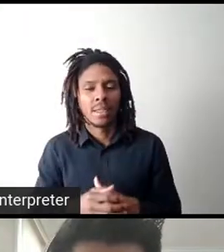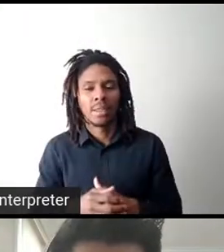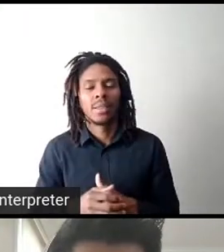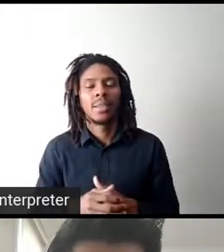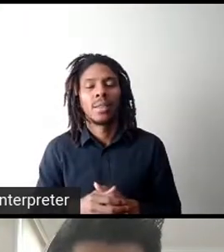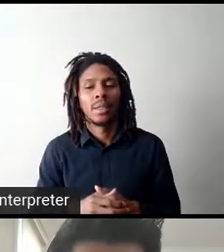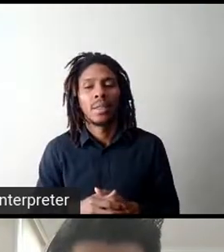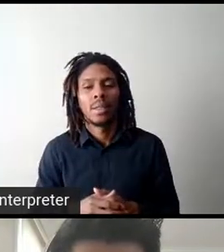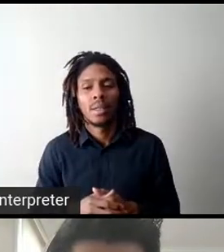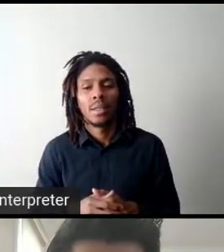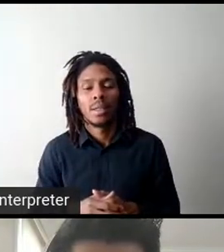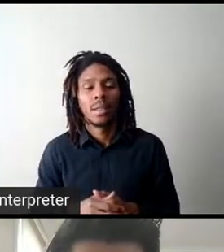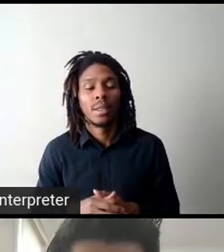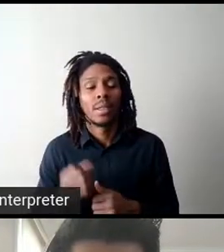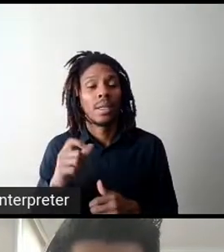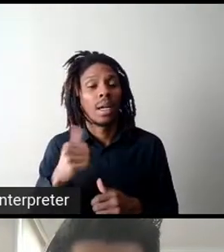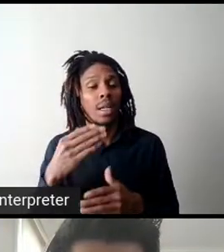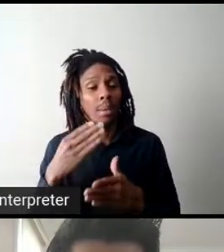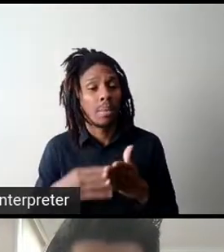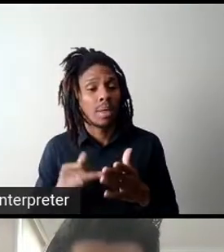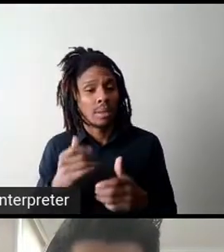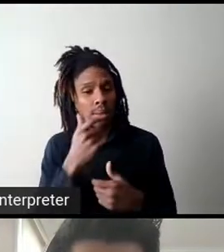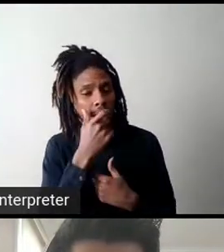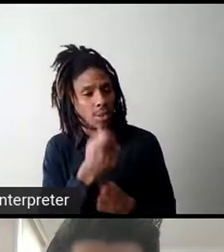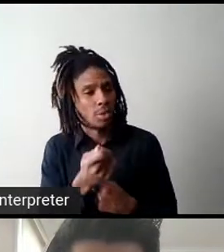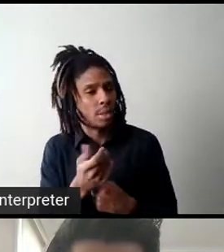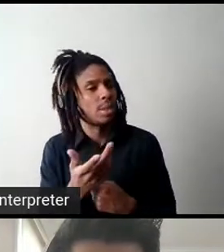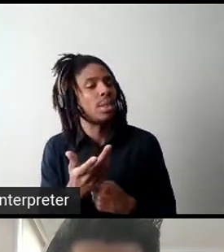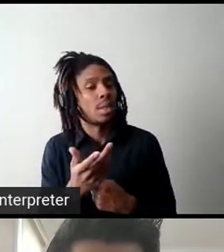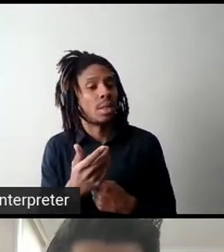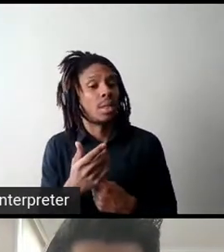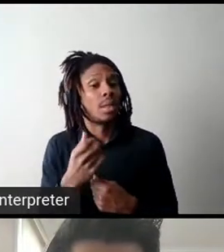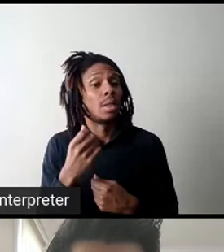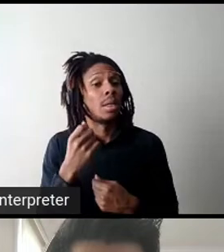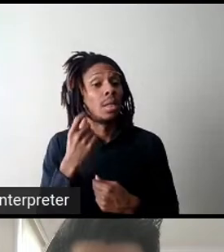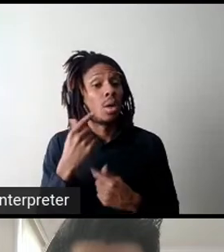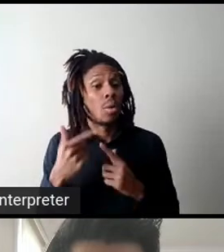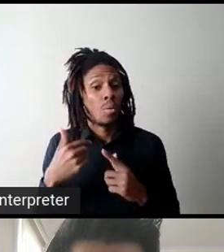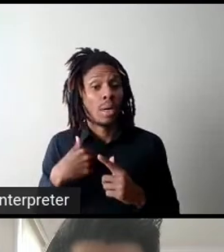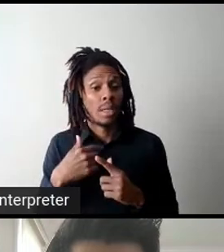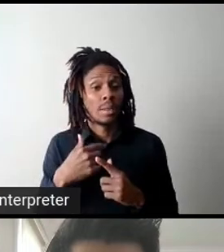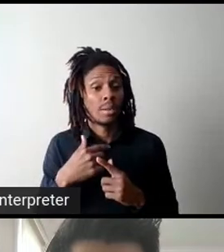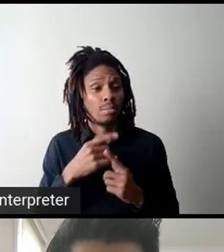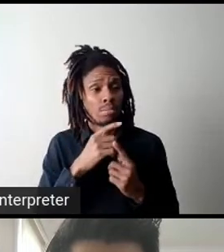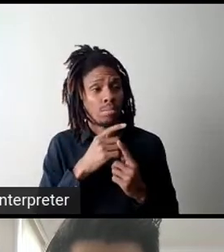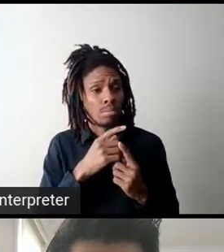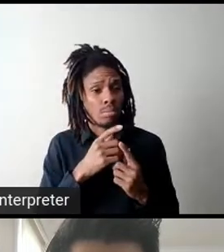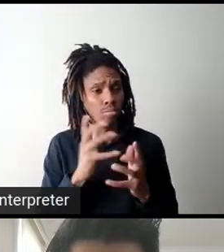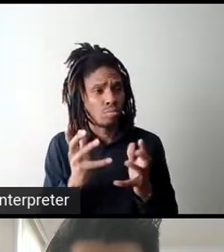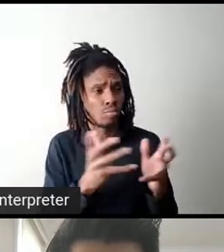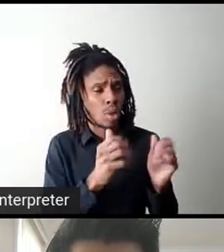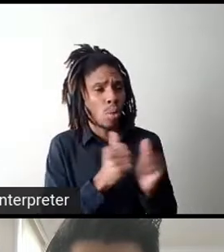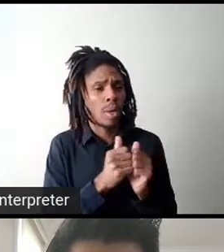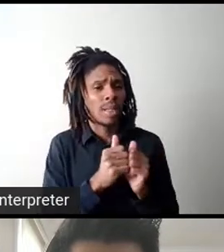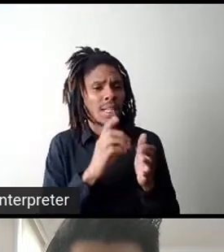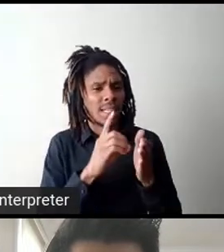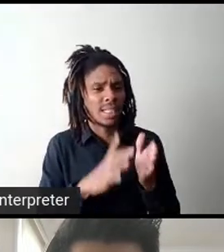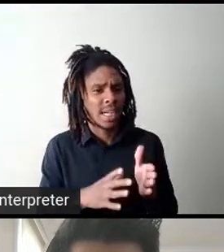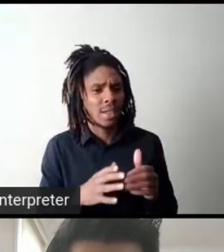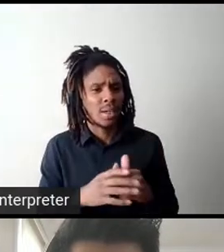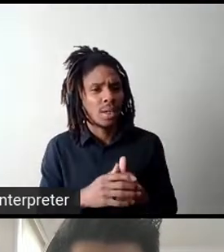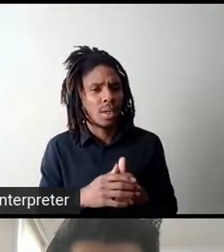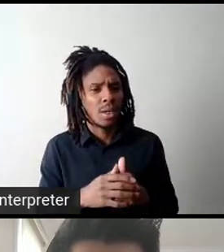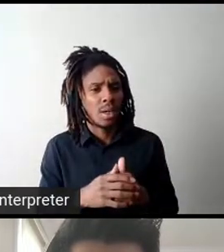Now, the other part that is interesting with this is when we talk to designers, one of the reasons why they,